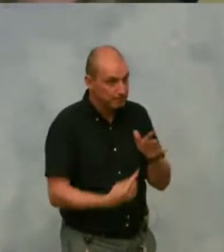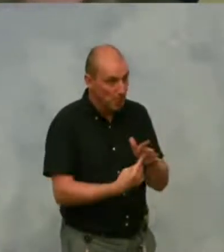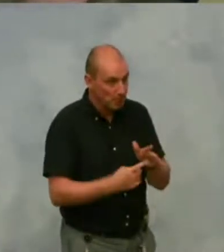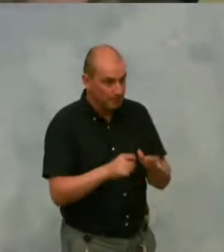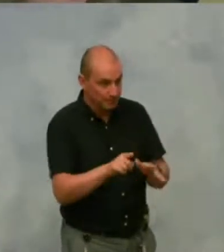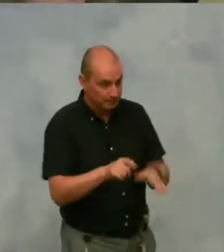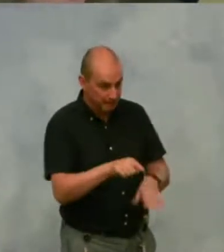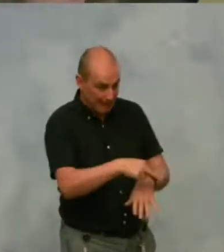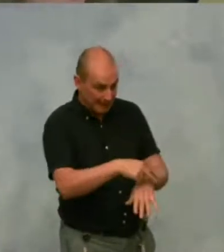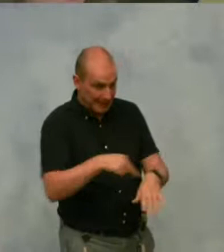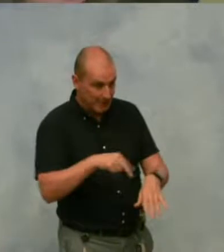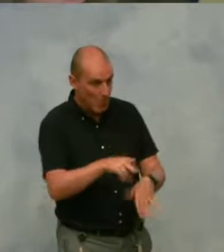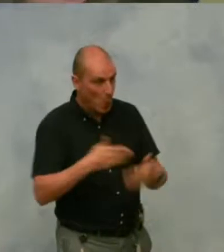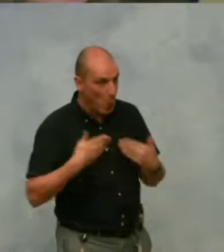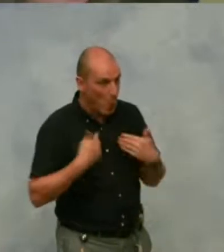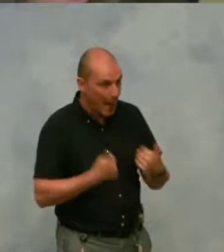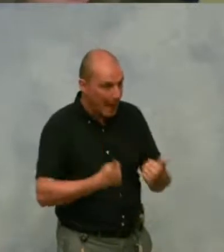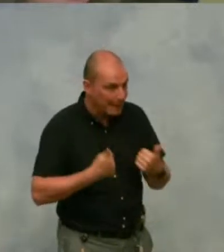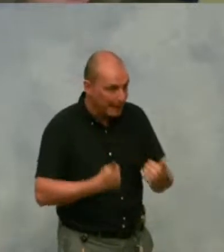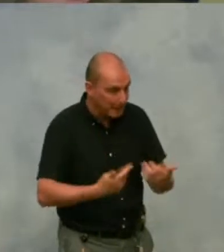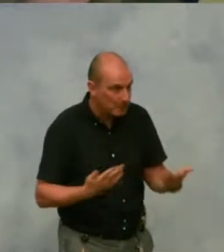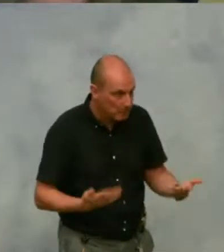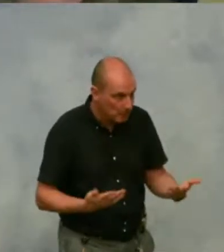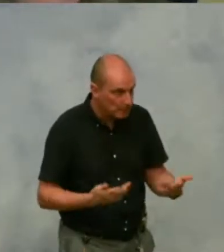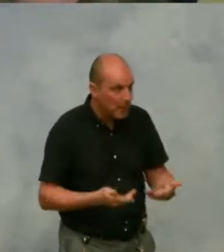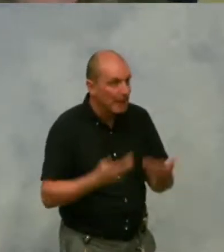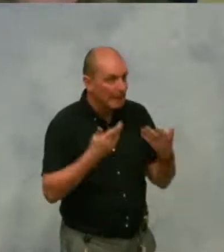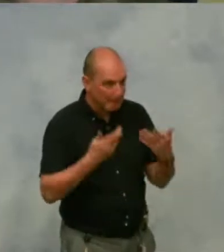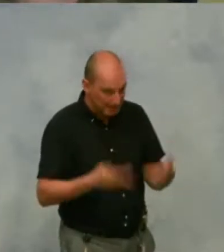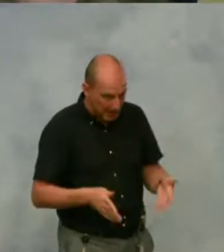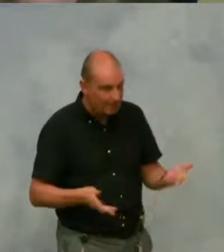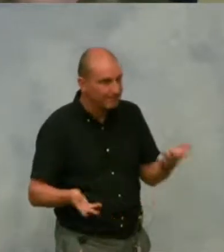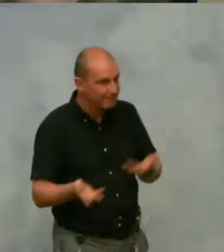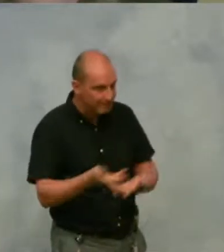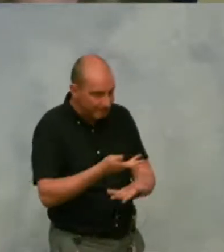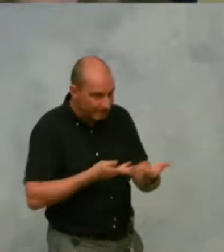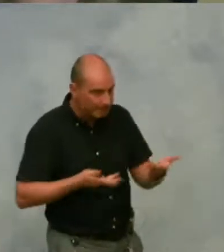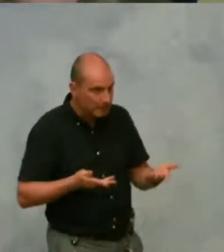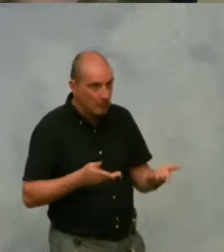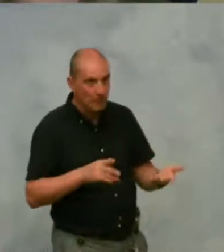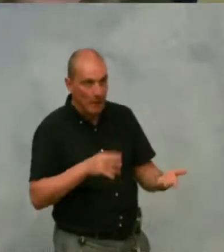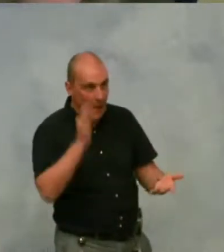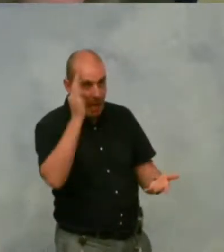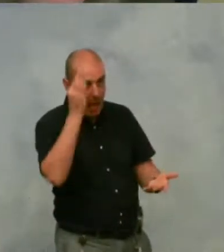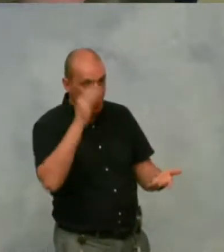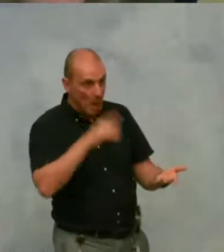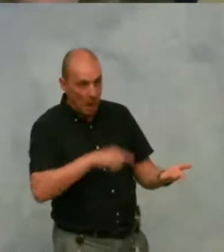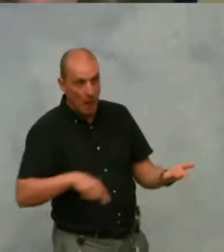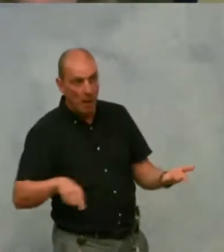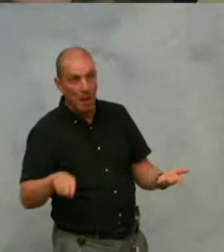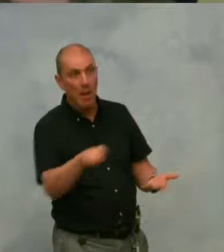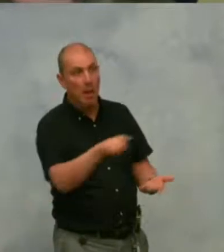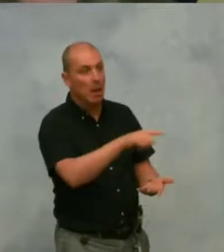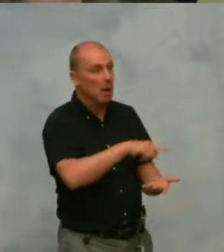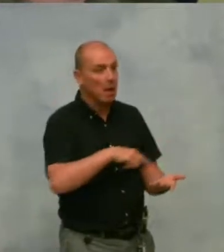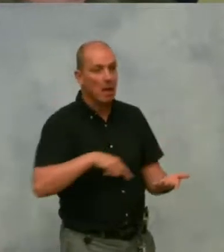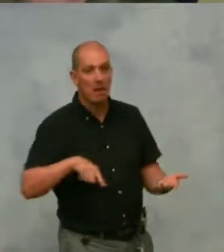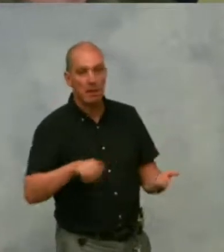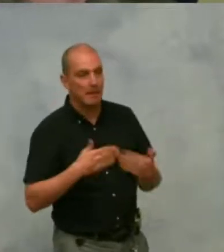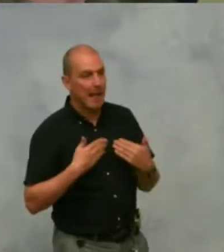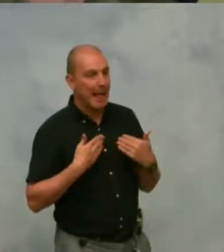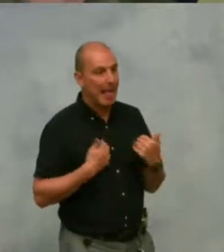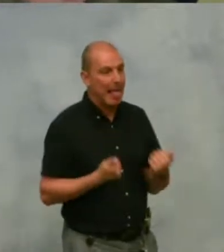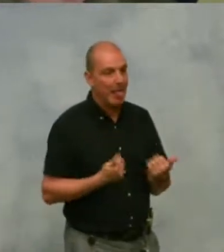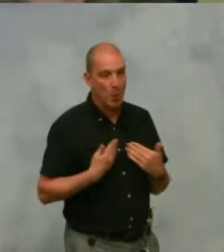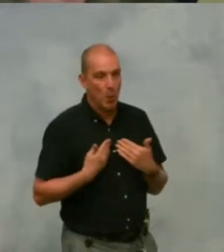I've talked about that earlier in terms of the overall picture across the council in terms of health and wellbeing in